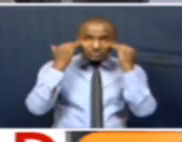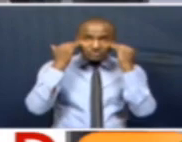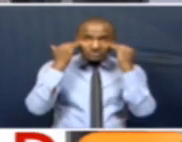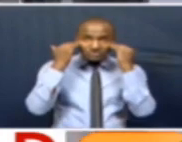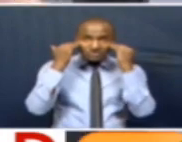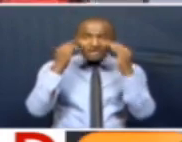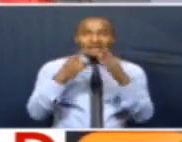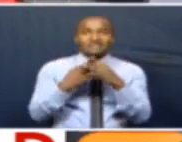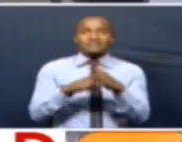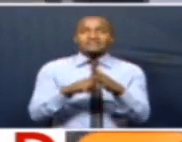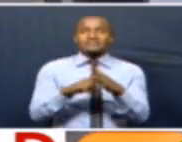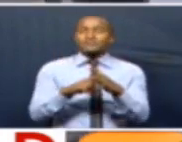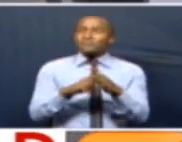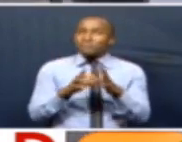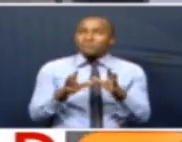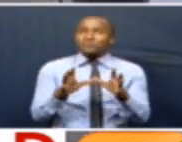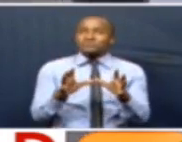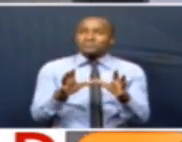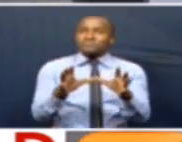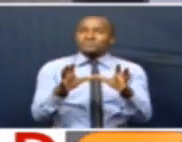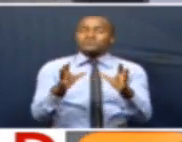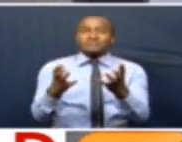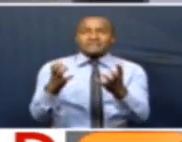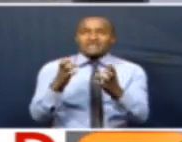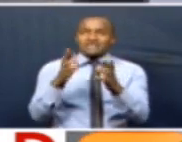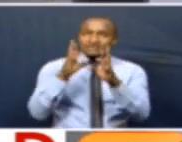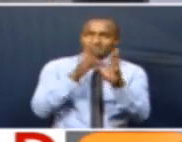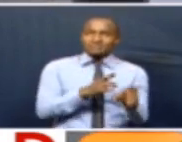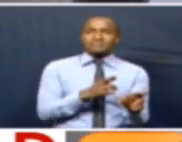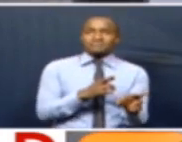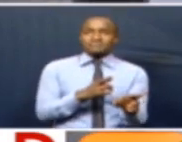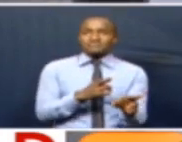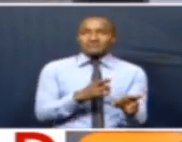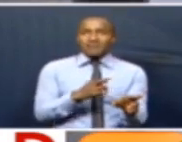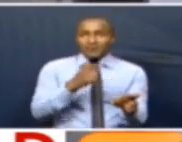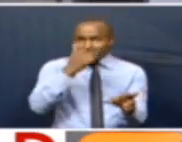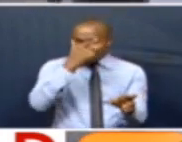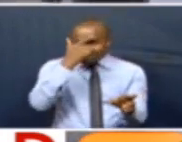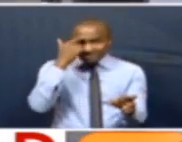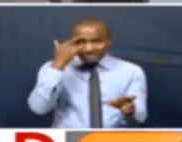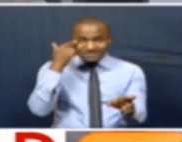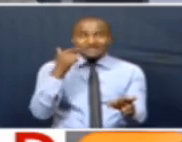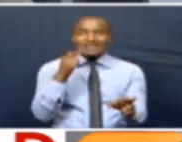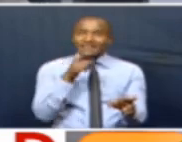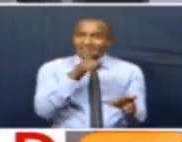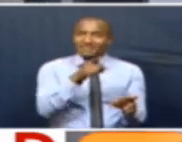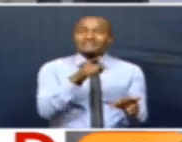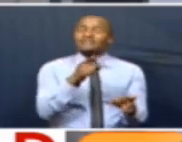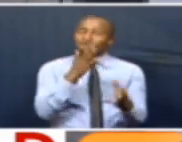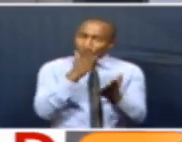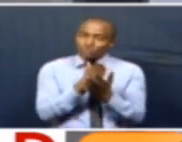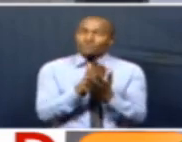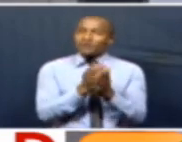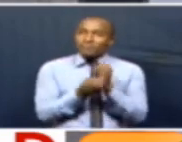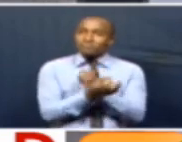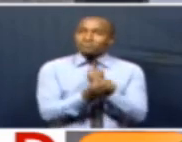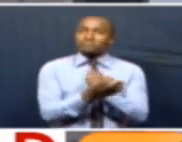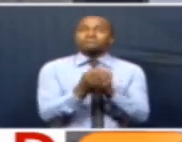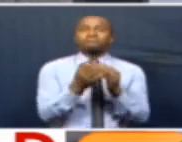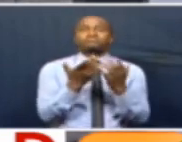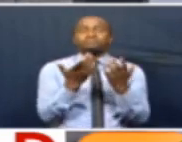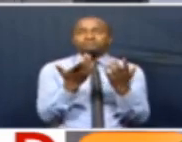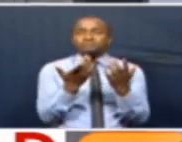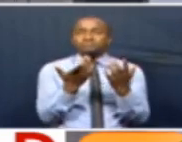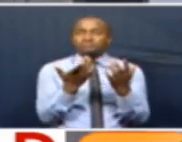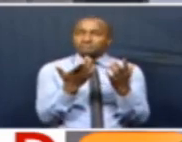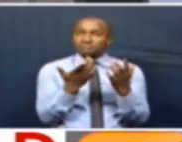still pushes for them to be respected because it is the interpreting arm of government. Now,